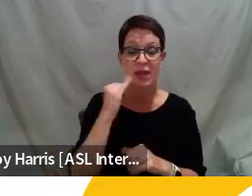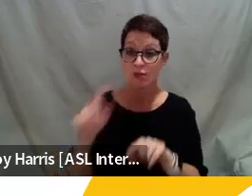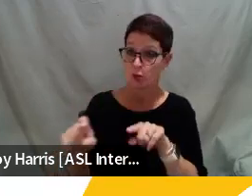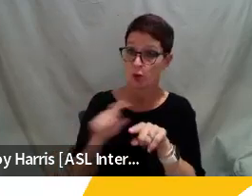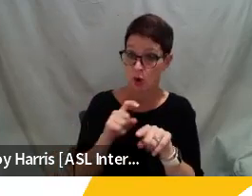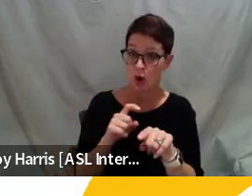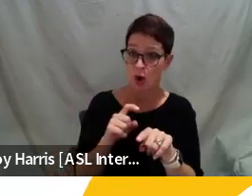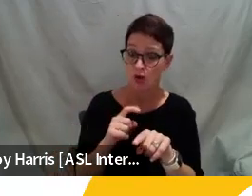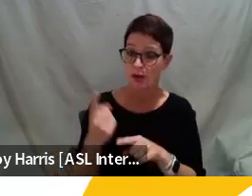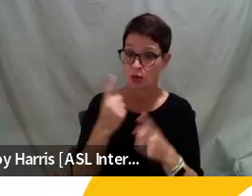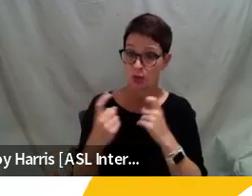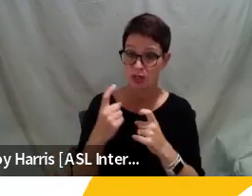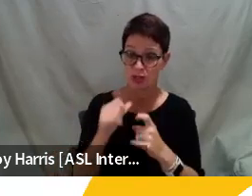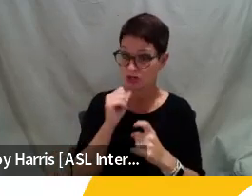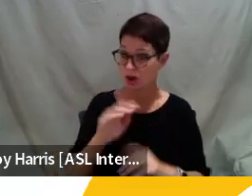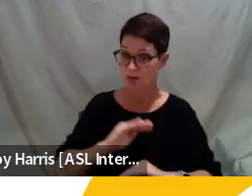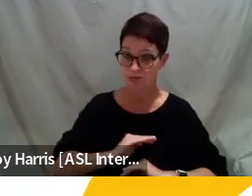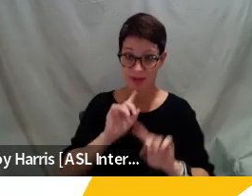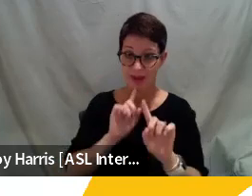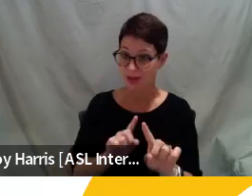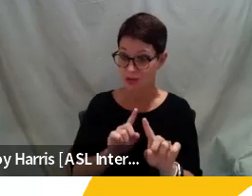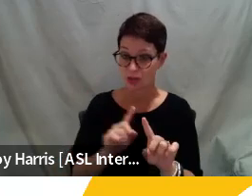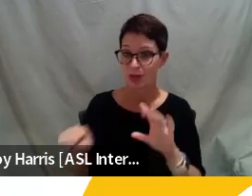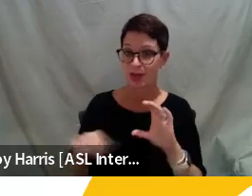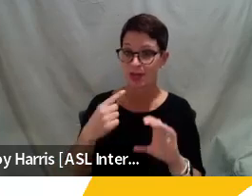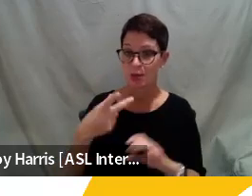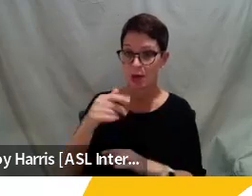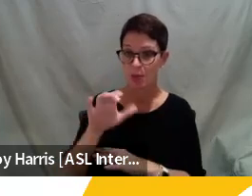in and your questions are not answered, you can email